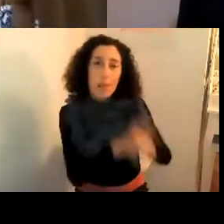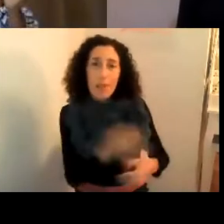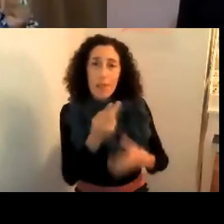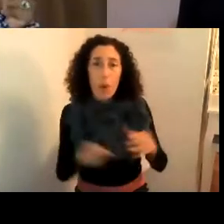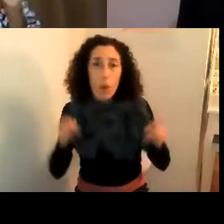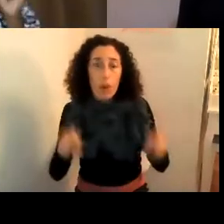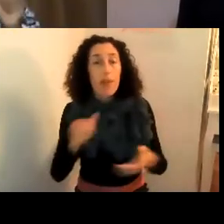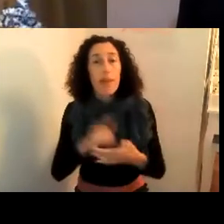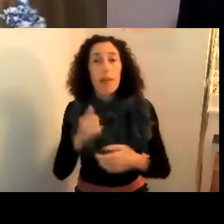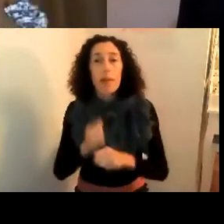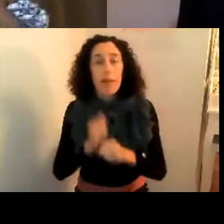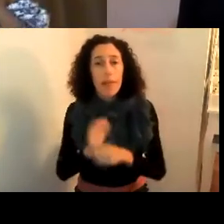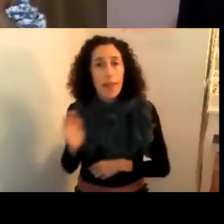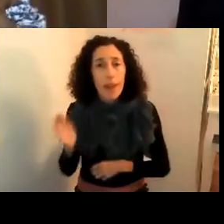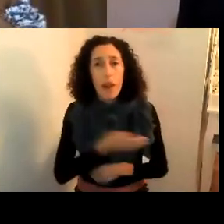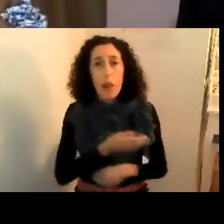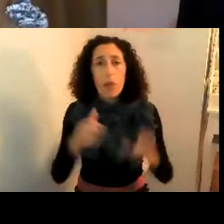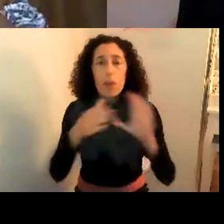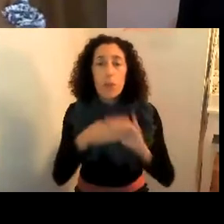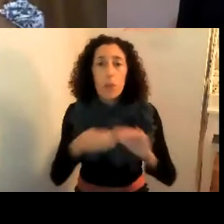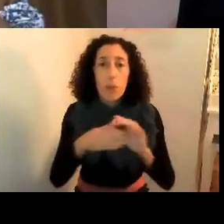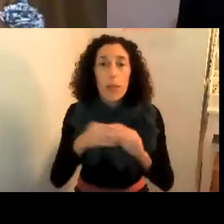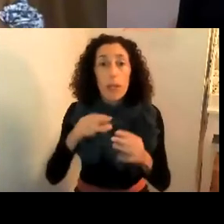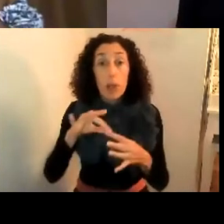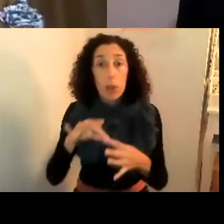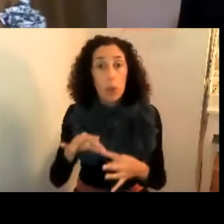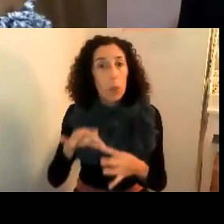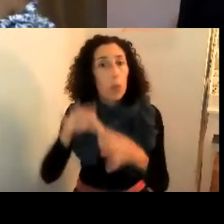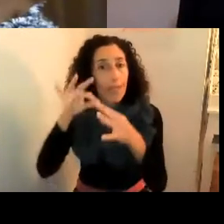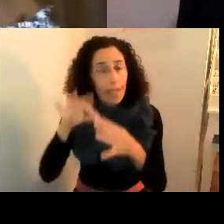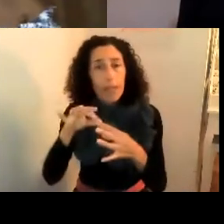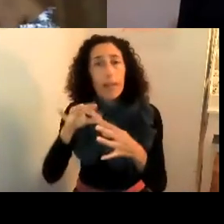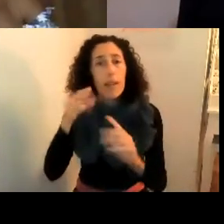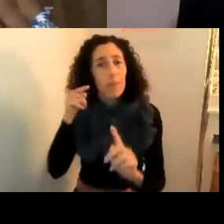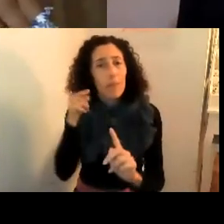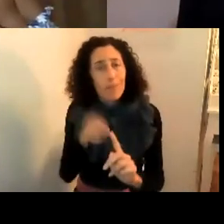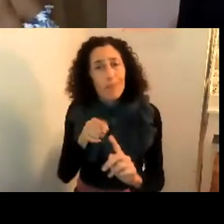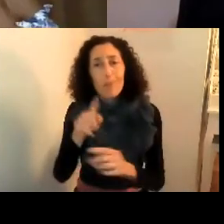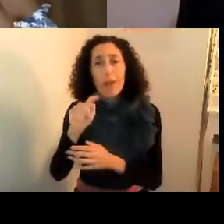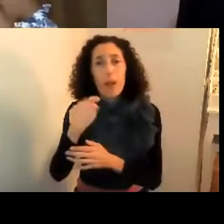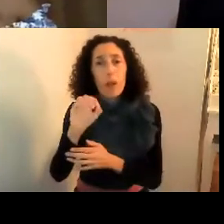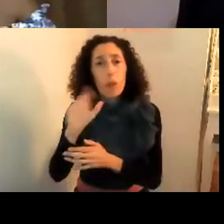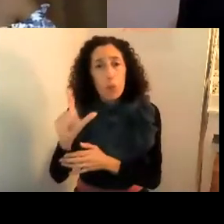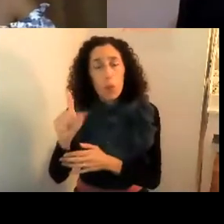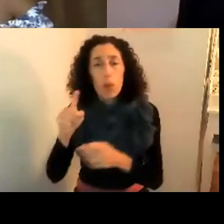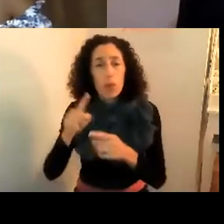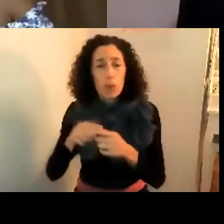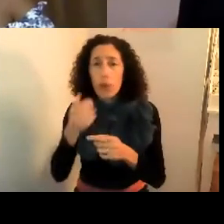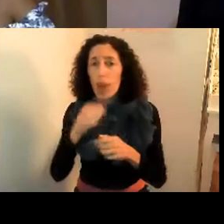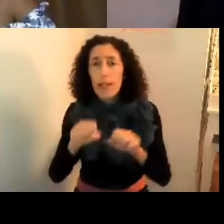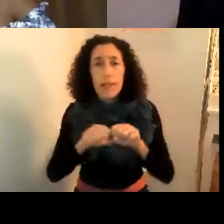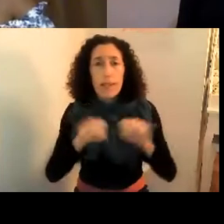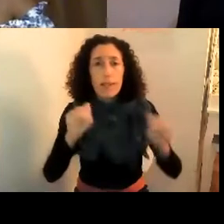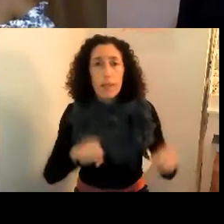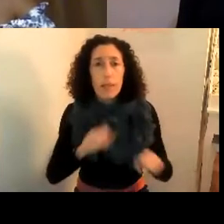is a tool by which we can use to dismantle systems of oppression, because it comes from our